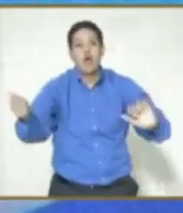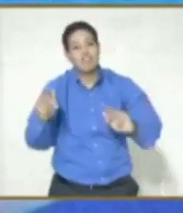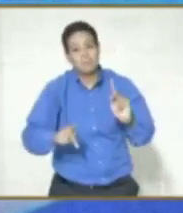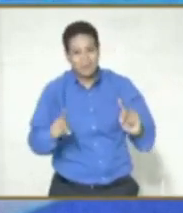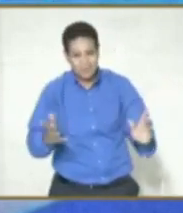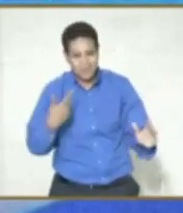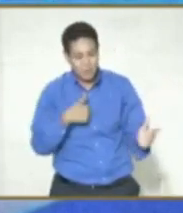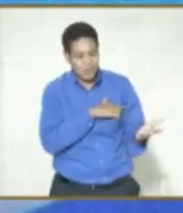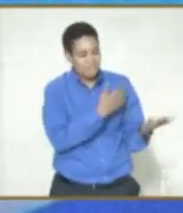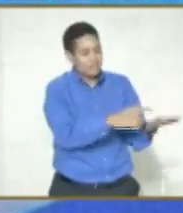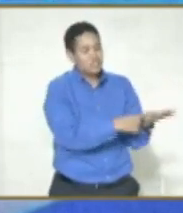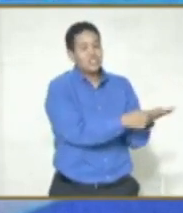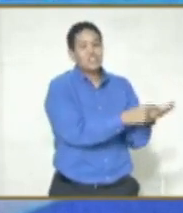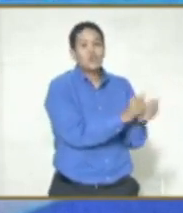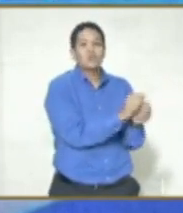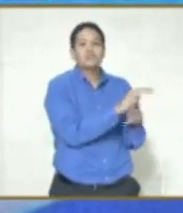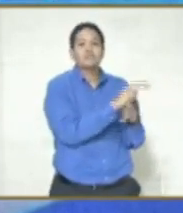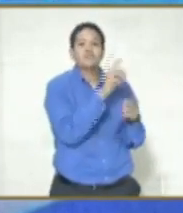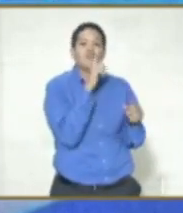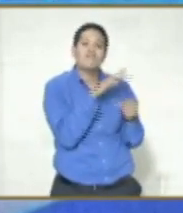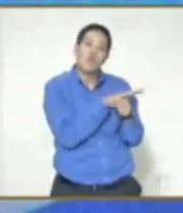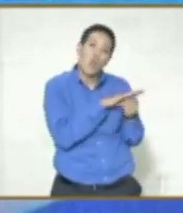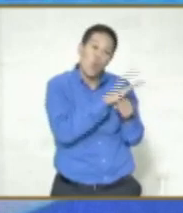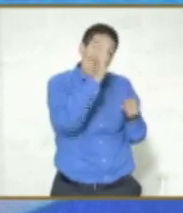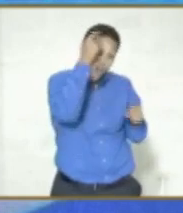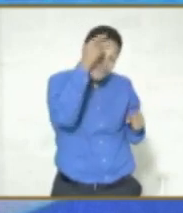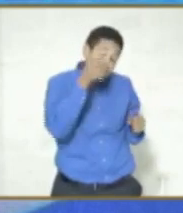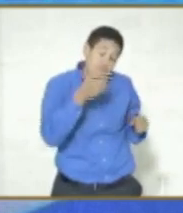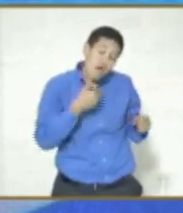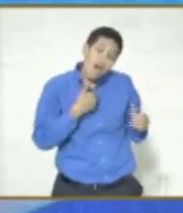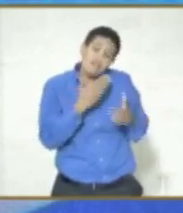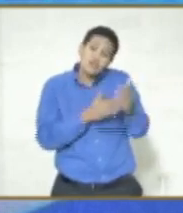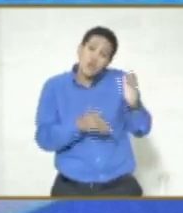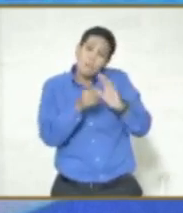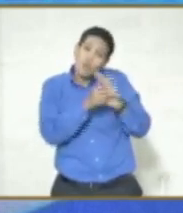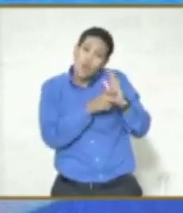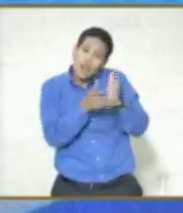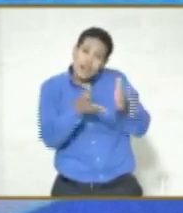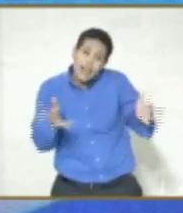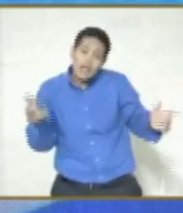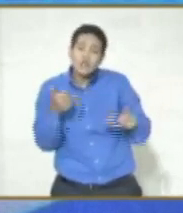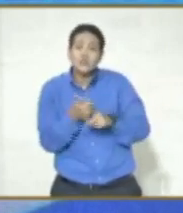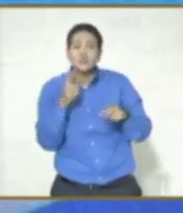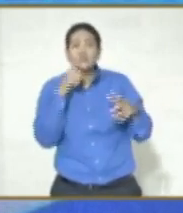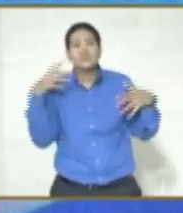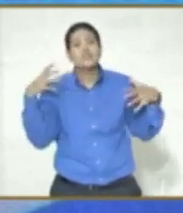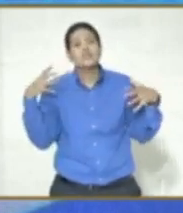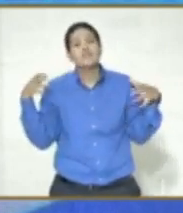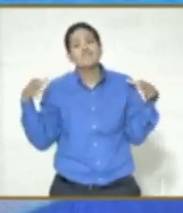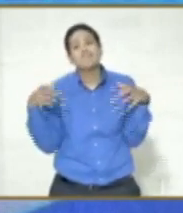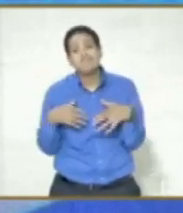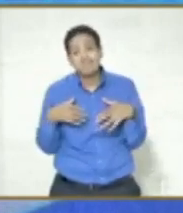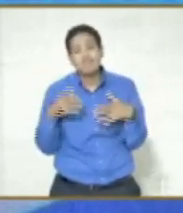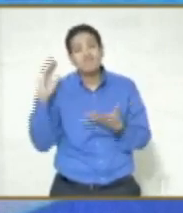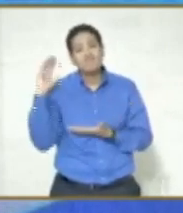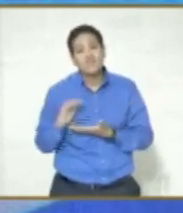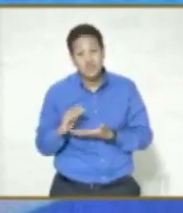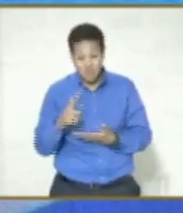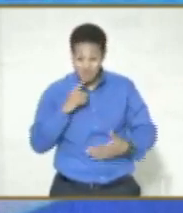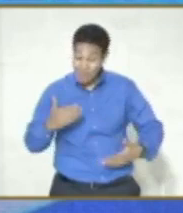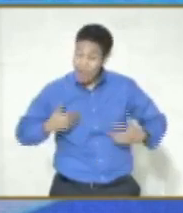with the Ministry of Local Government. There are protocols in place to curtail this. And I'm very happy to say that